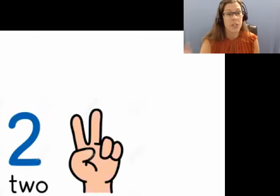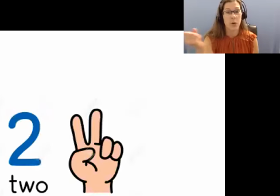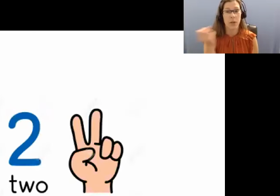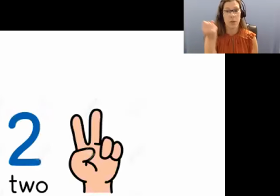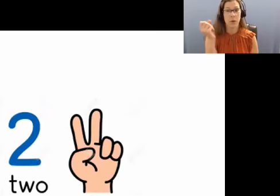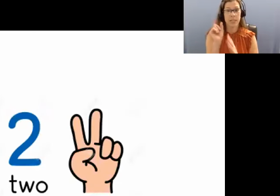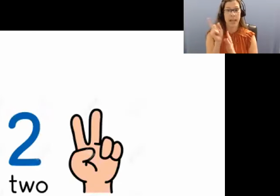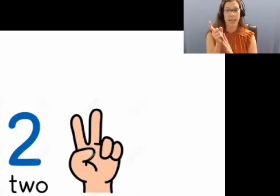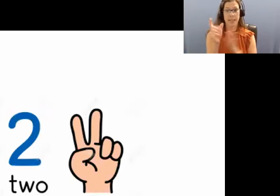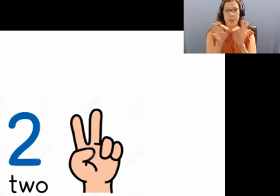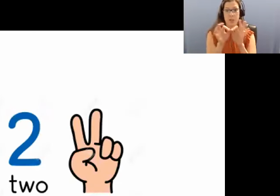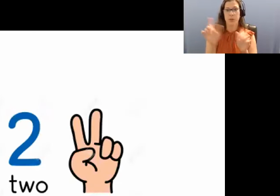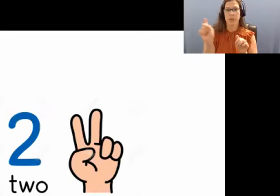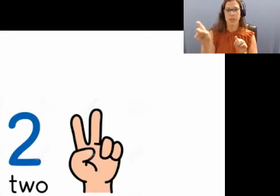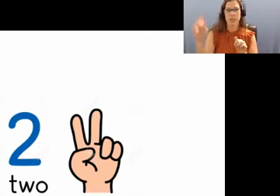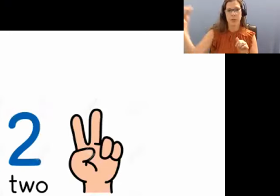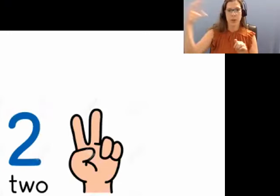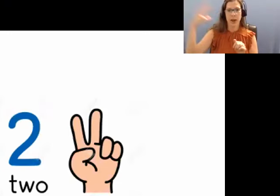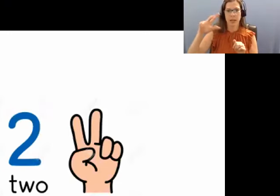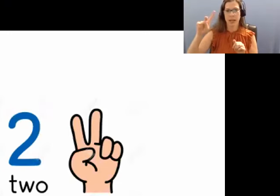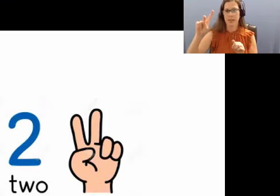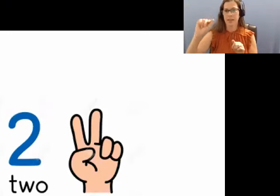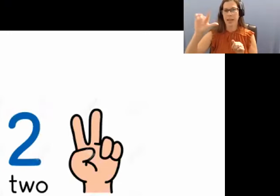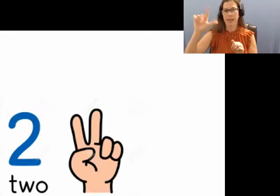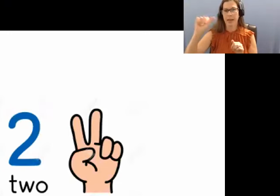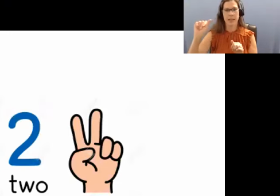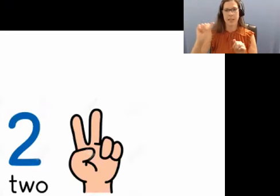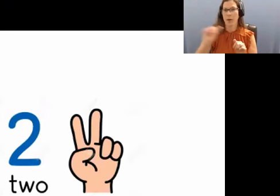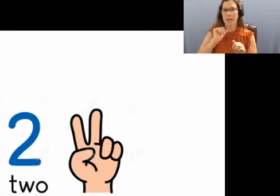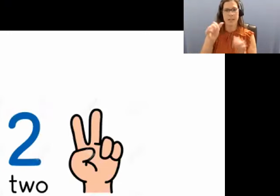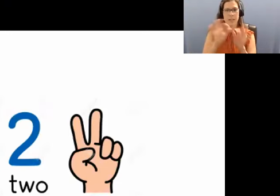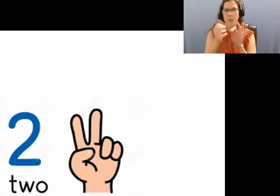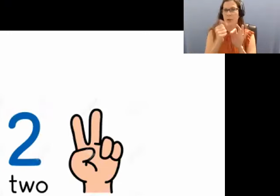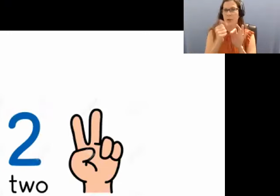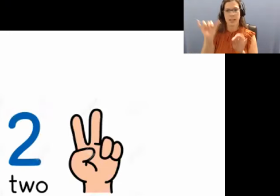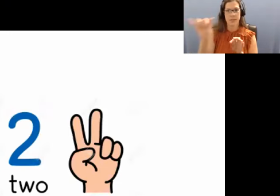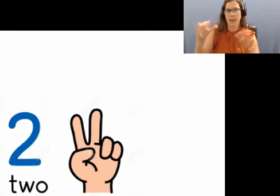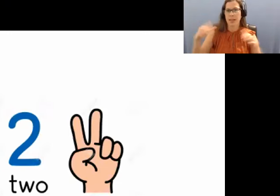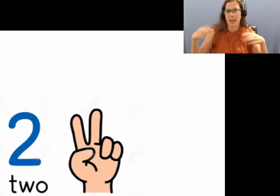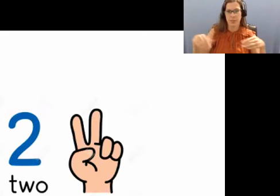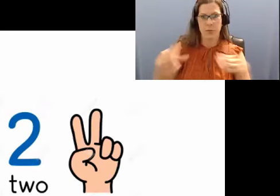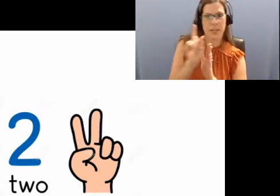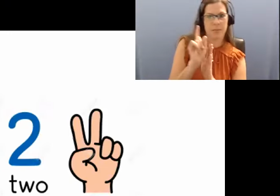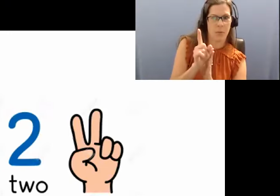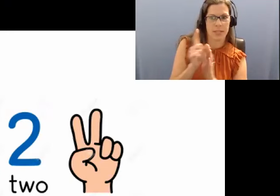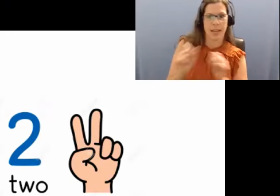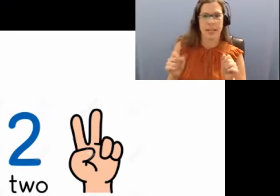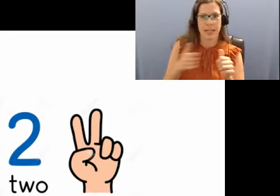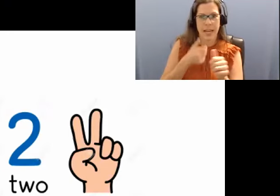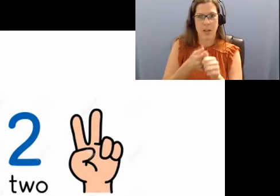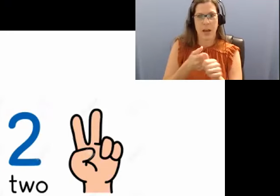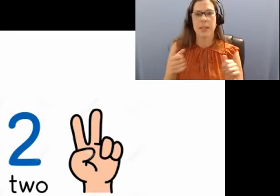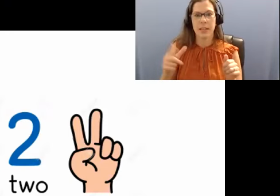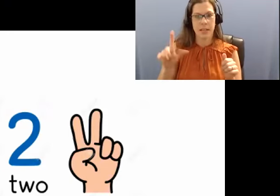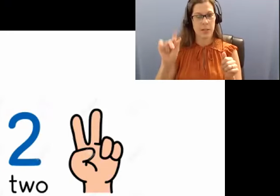And can you hold on 1 second? The interpreter needed to spotlight Kayla, and so I didn't interpret any of that yet. So just give me 1 second